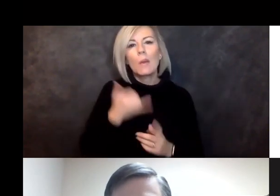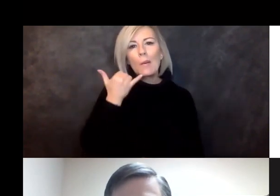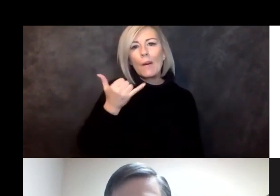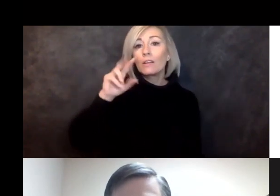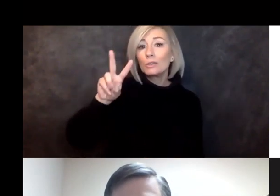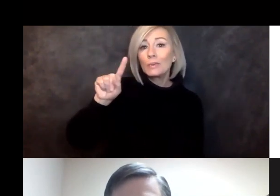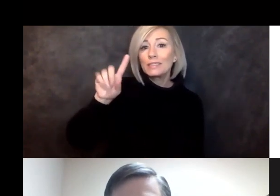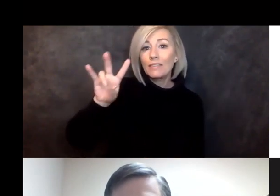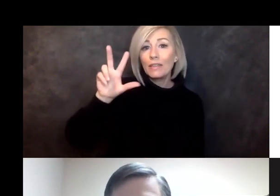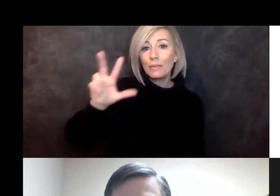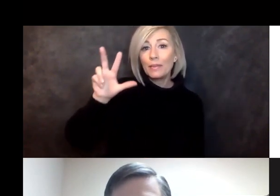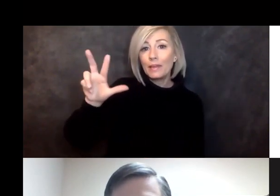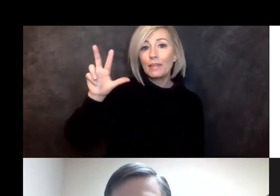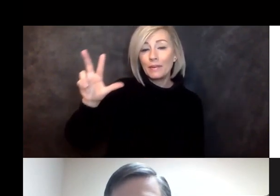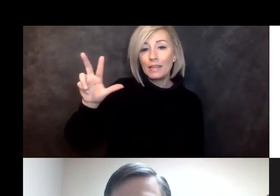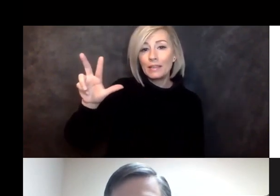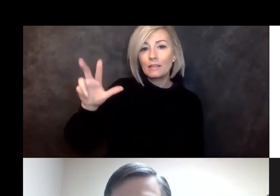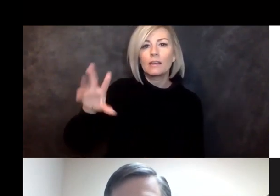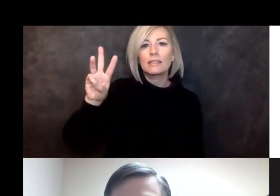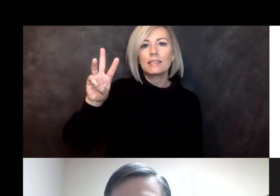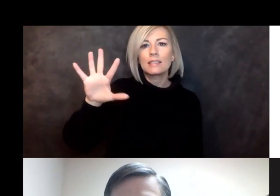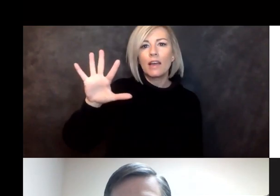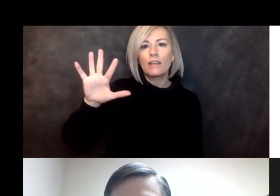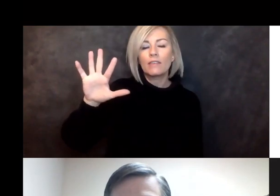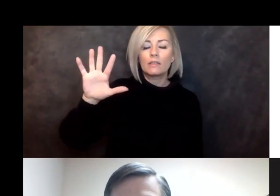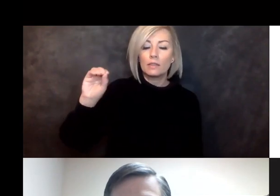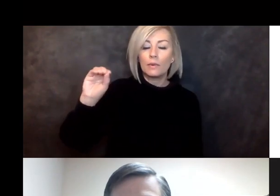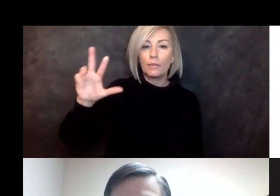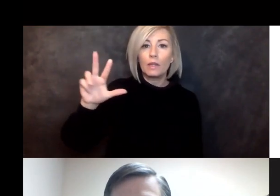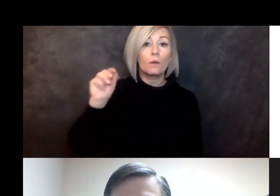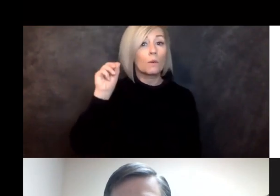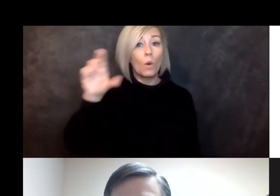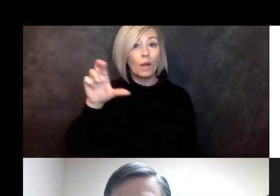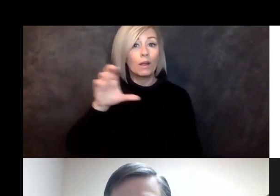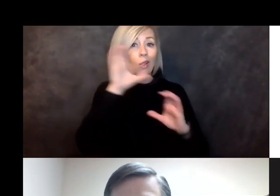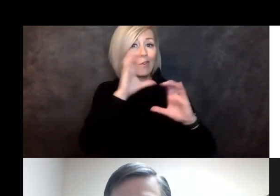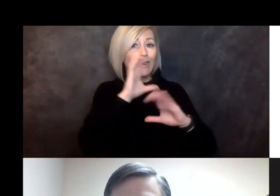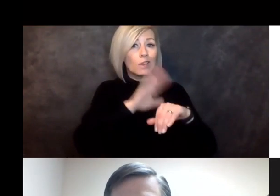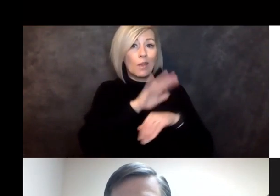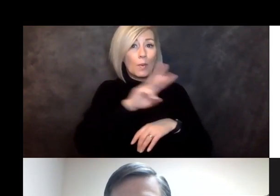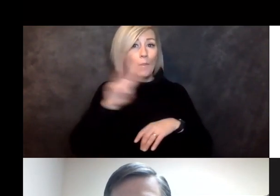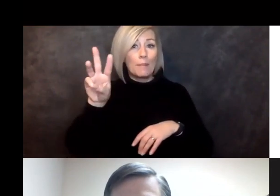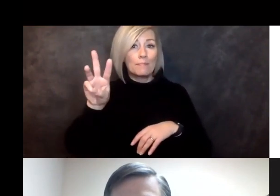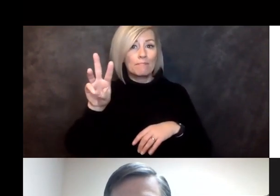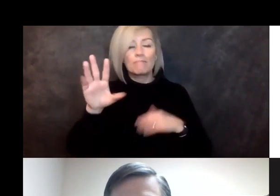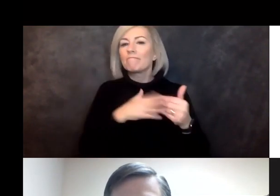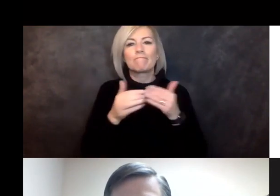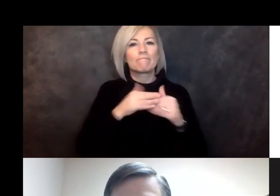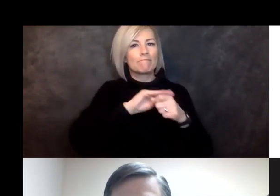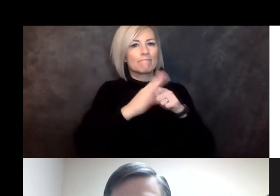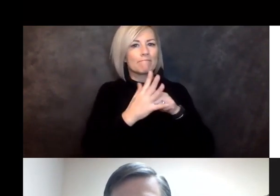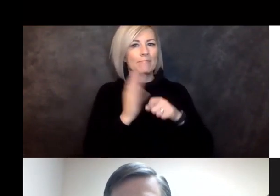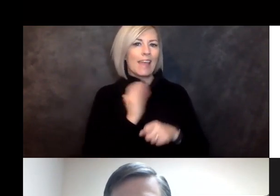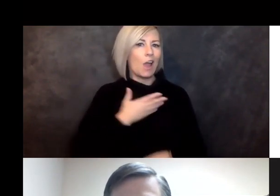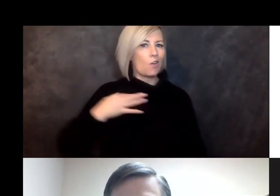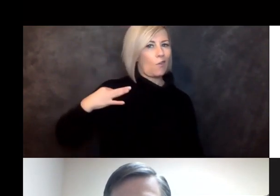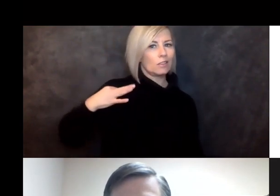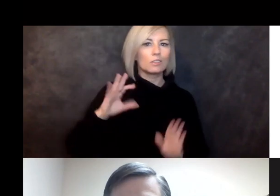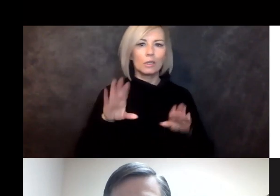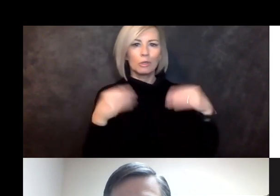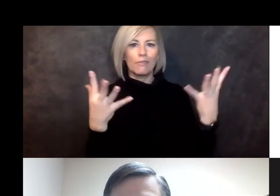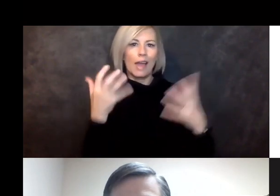-333-6503 or look for us on the web. Despite COVID, our volunteers are providing